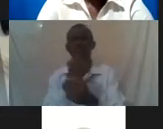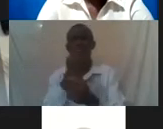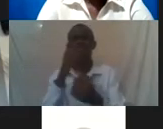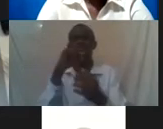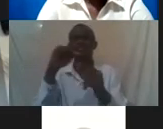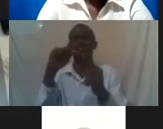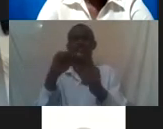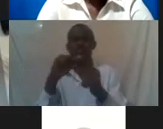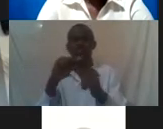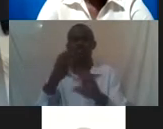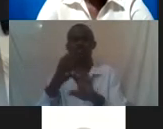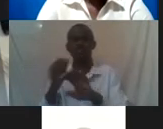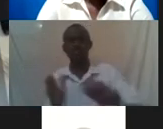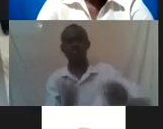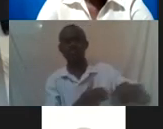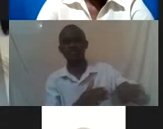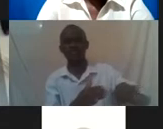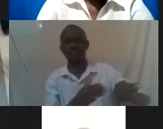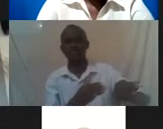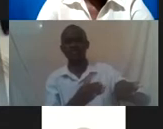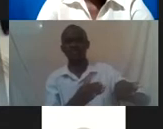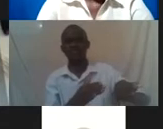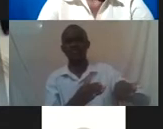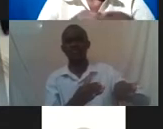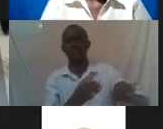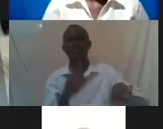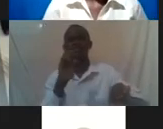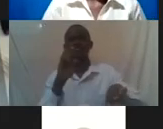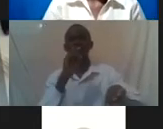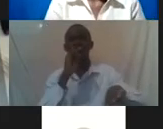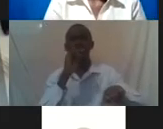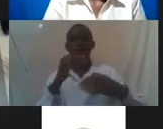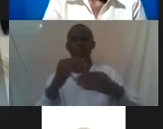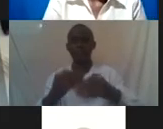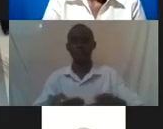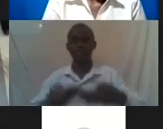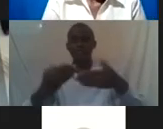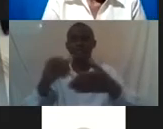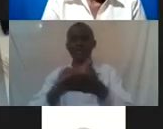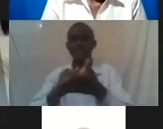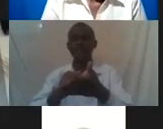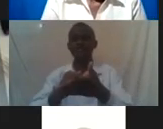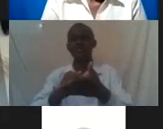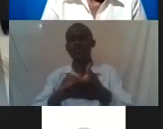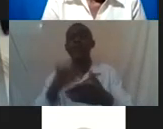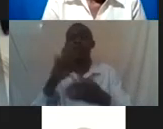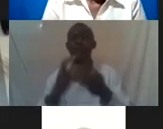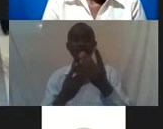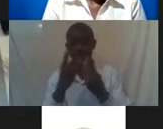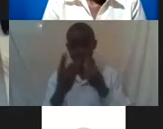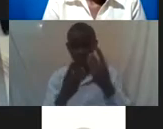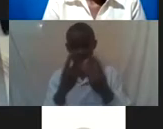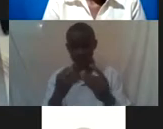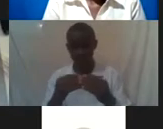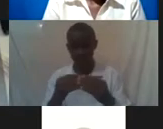stone and that they must be passed in that form. They will have to be discussed further by all participants